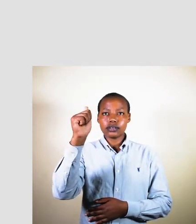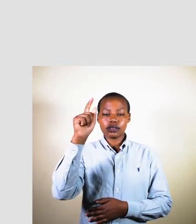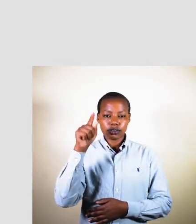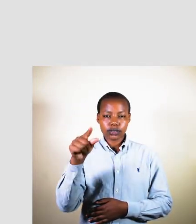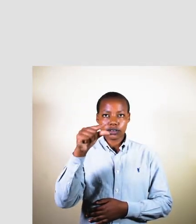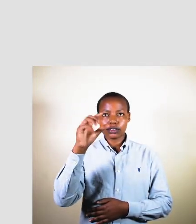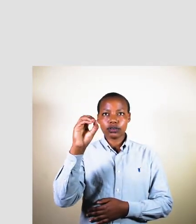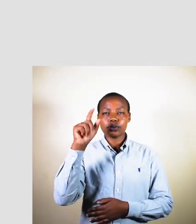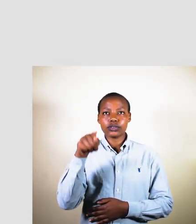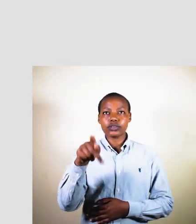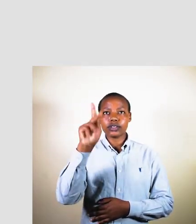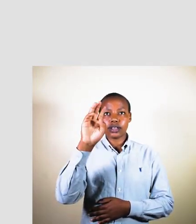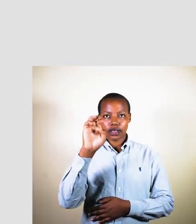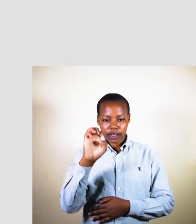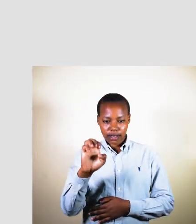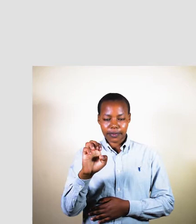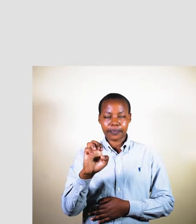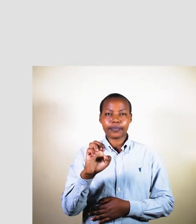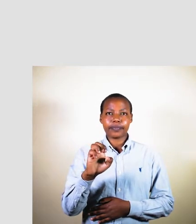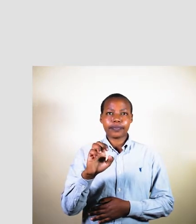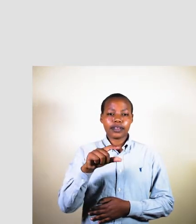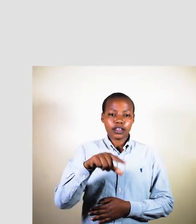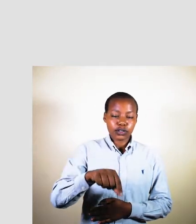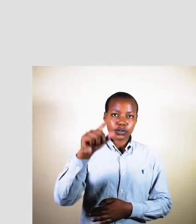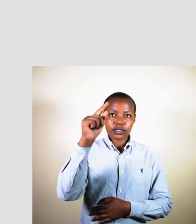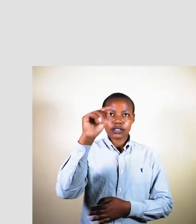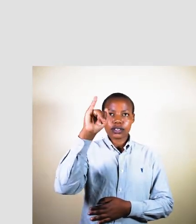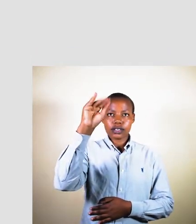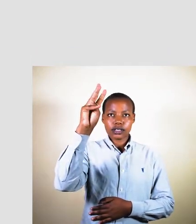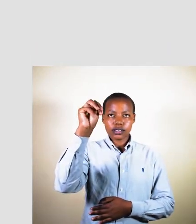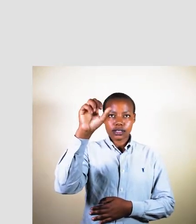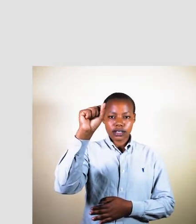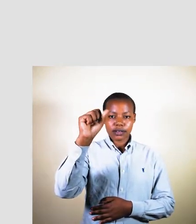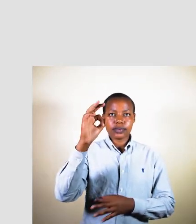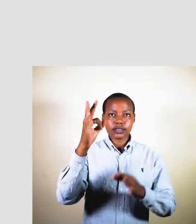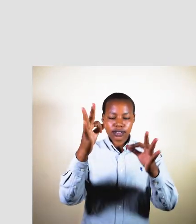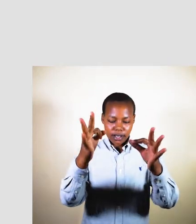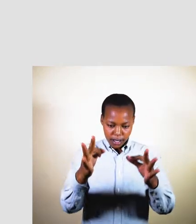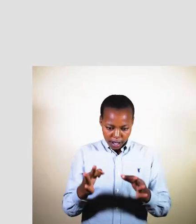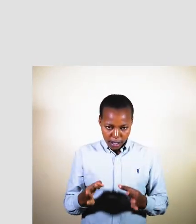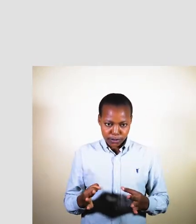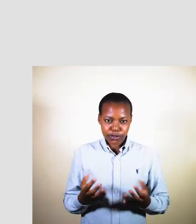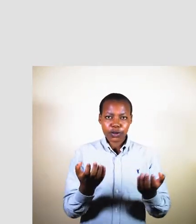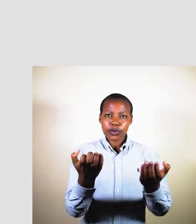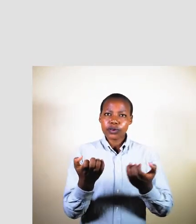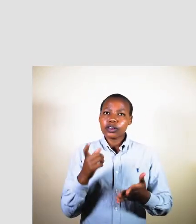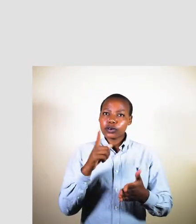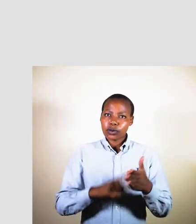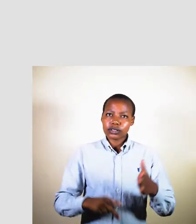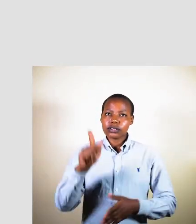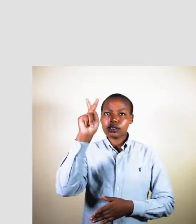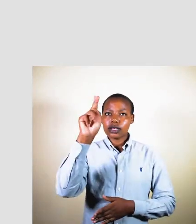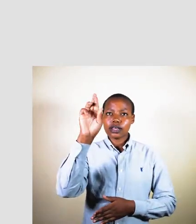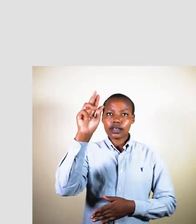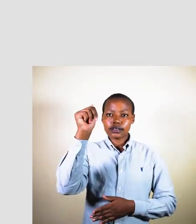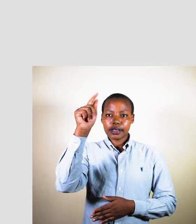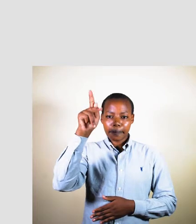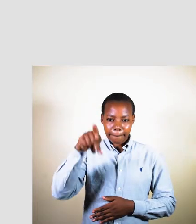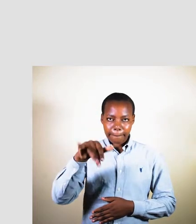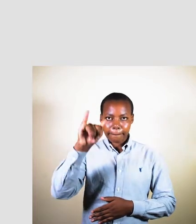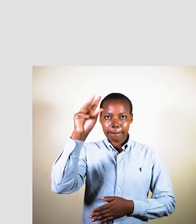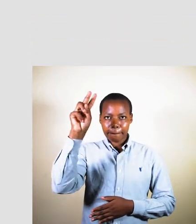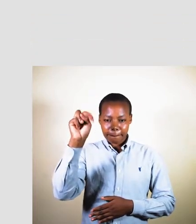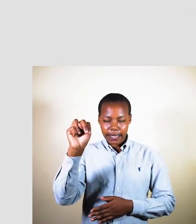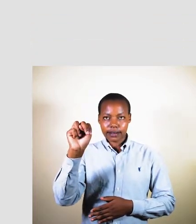www.ntsa.go.ke by clicking on the TIMS web portal. The requirements for an individual are KRA PIN and Kenyan or